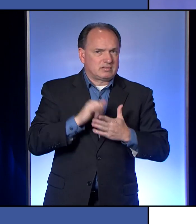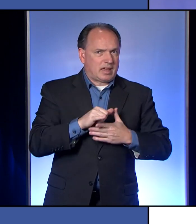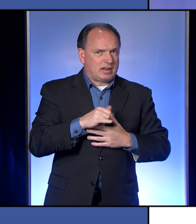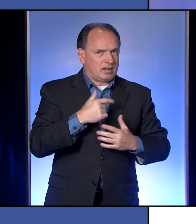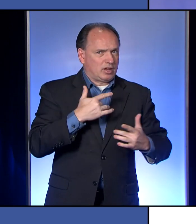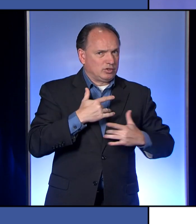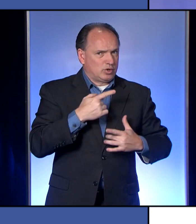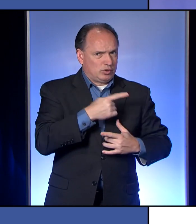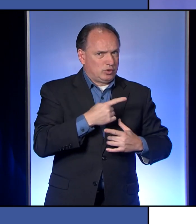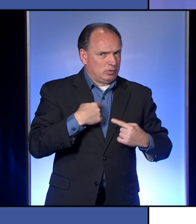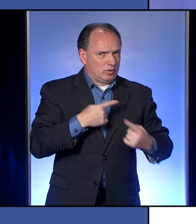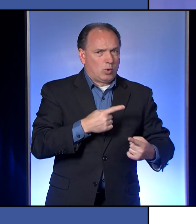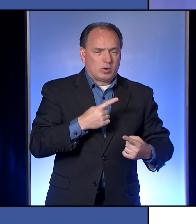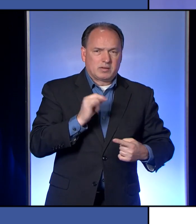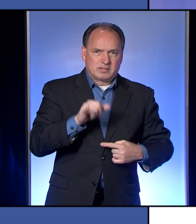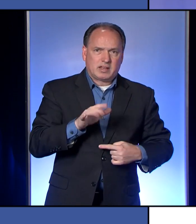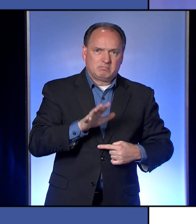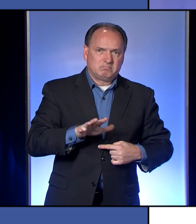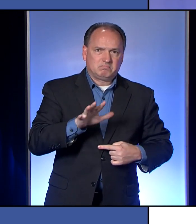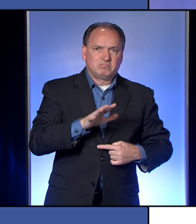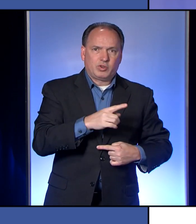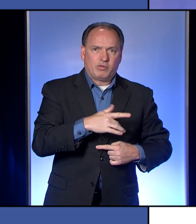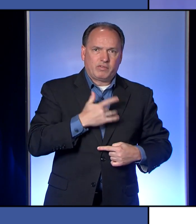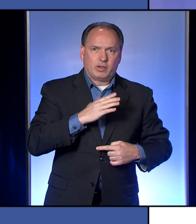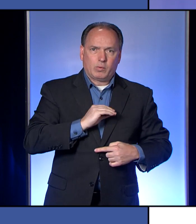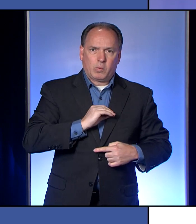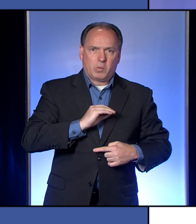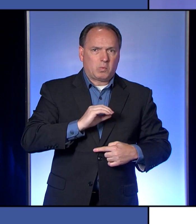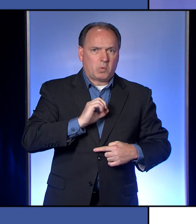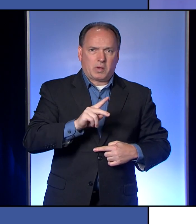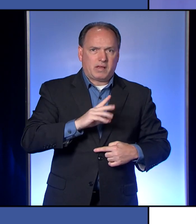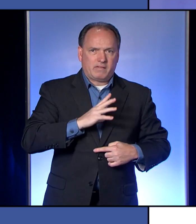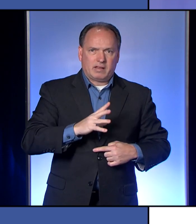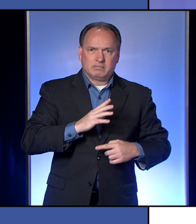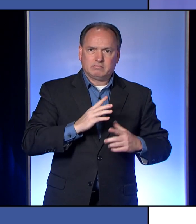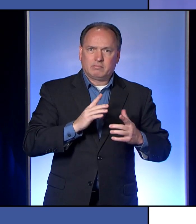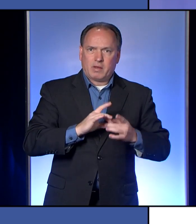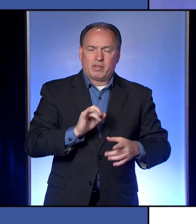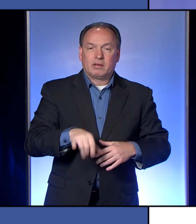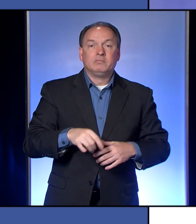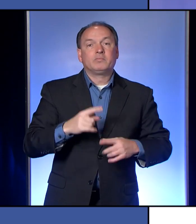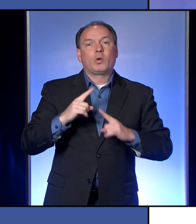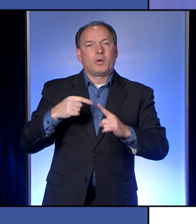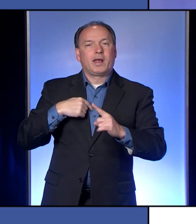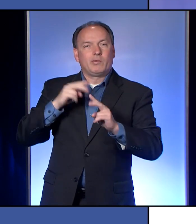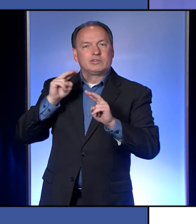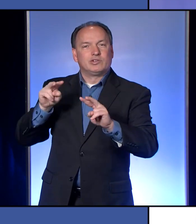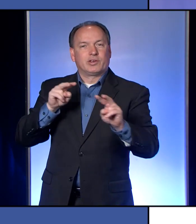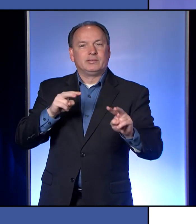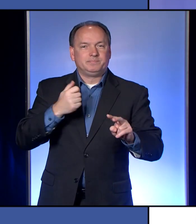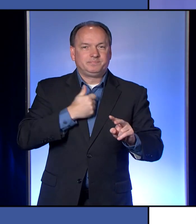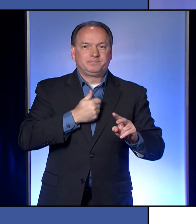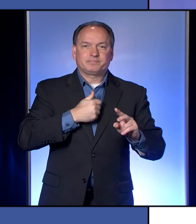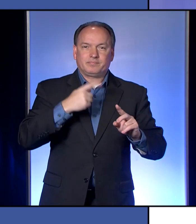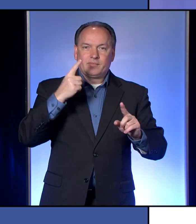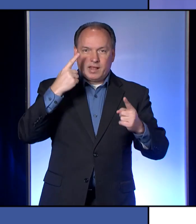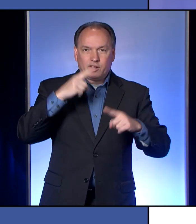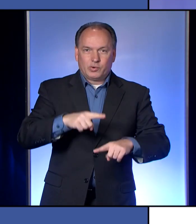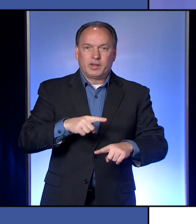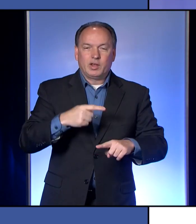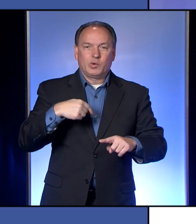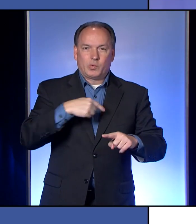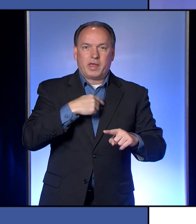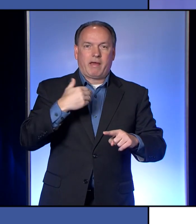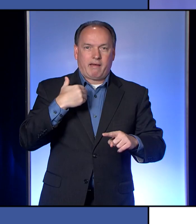you at all, or is that pretty much we're feeling okay about that? Well, I think when I was looking at those, I would have to agree. I think